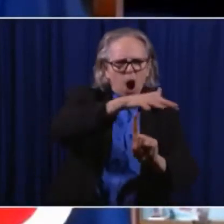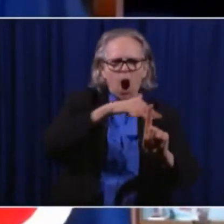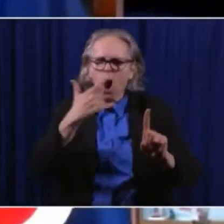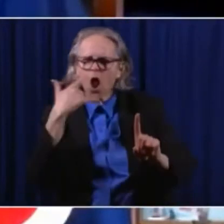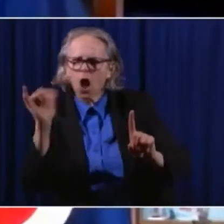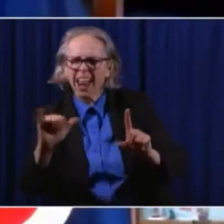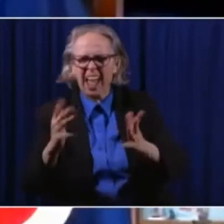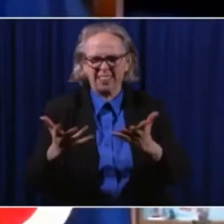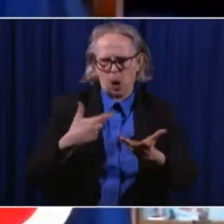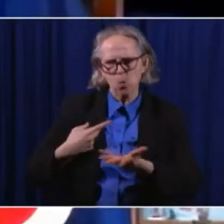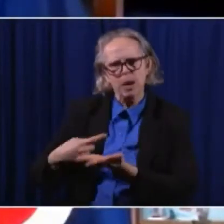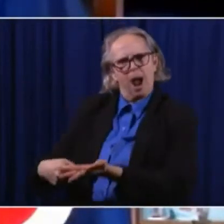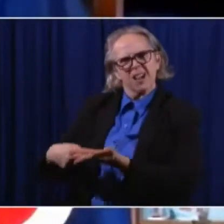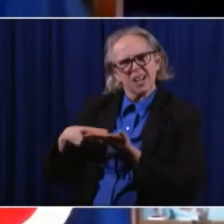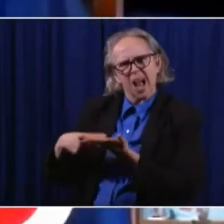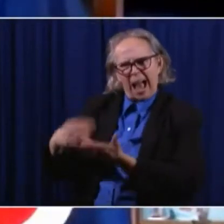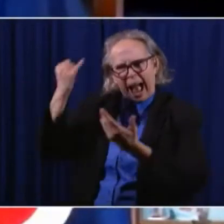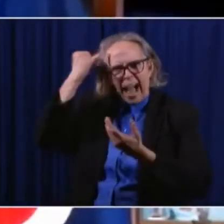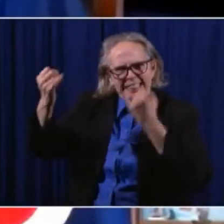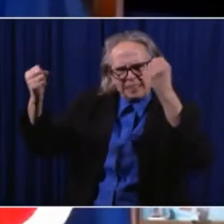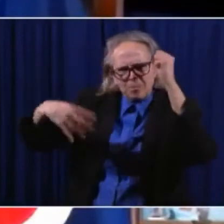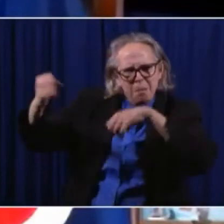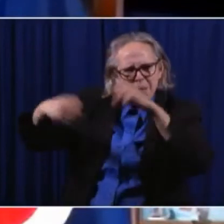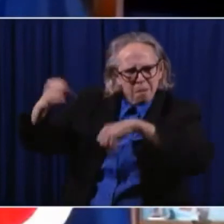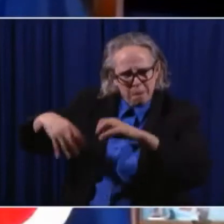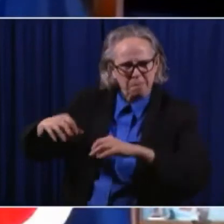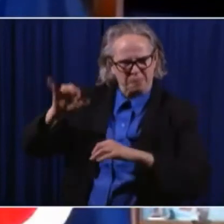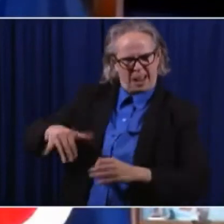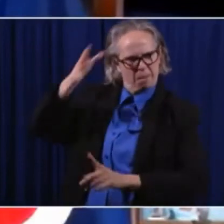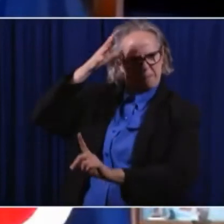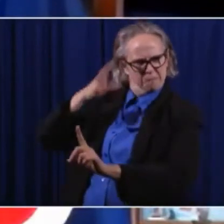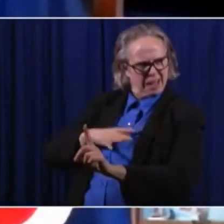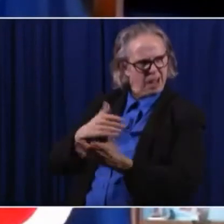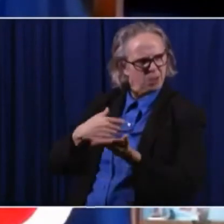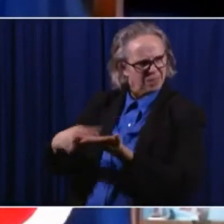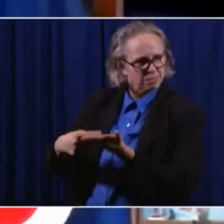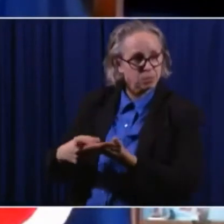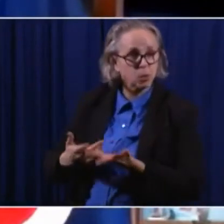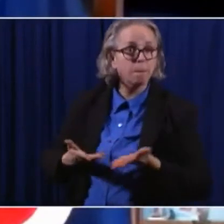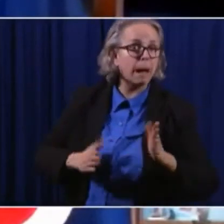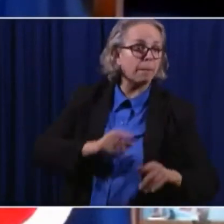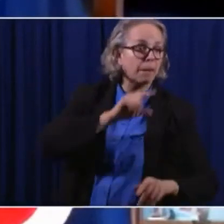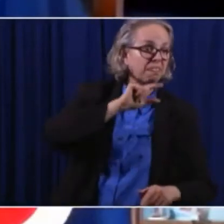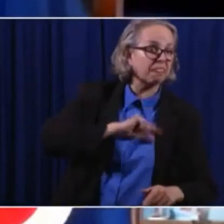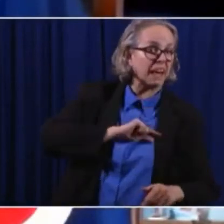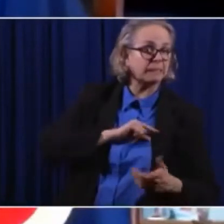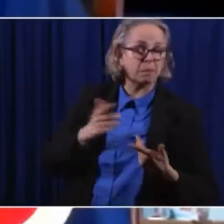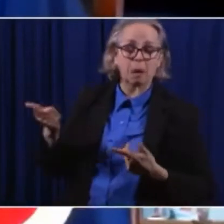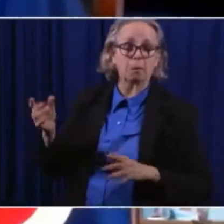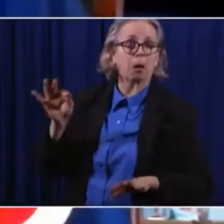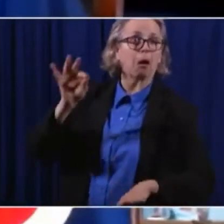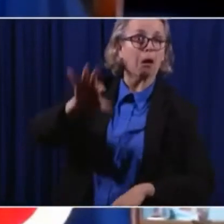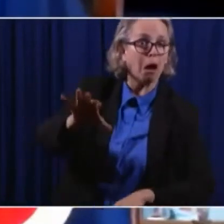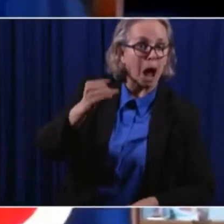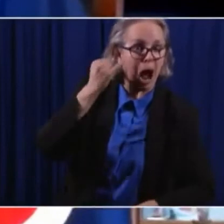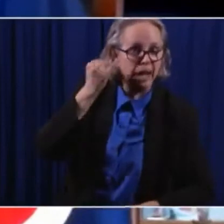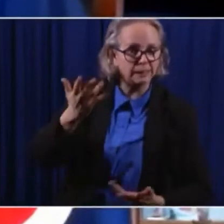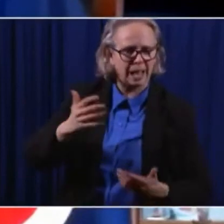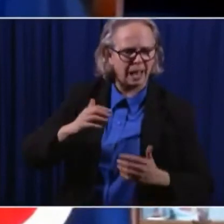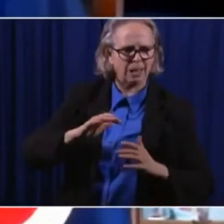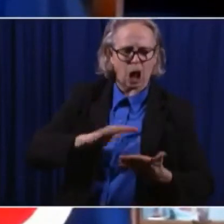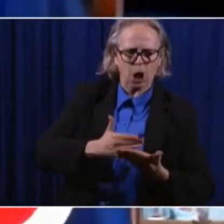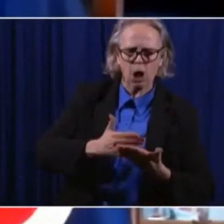maybe over Thanksgiving, just as a thought, you can order out from one of his restaurant members that will help you